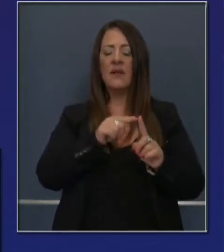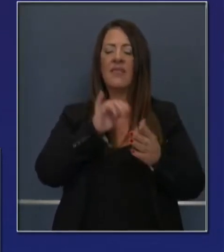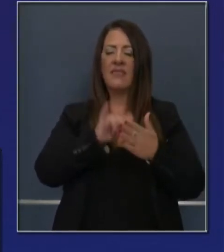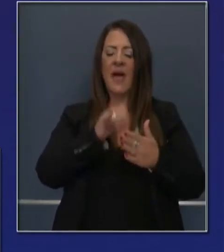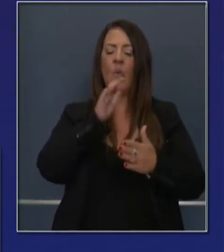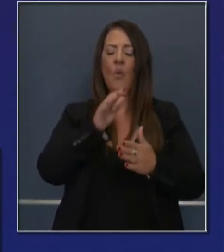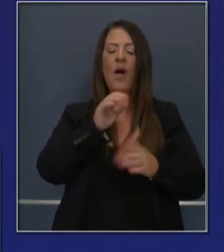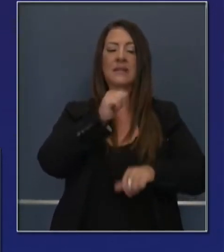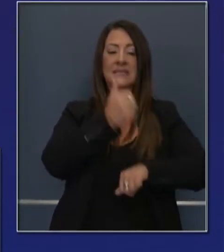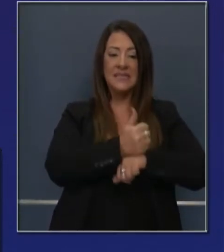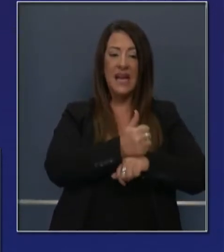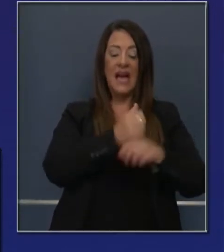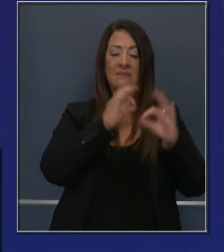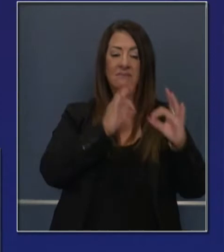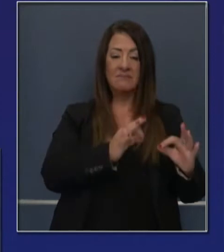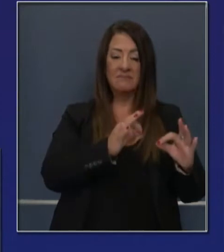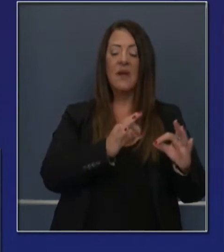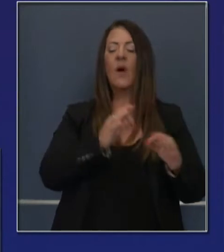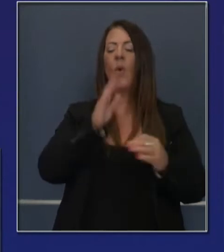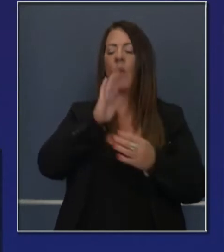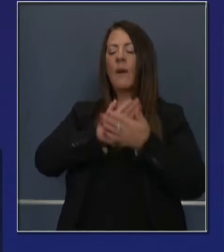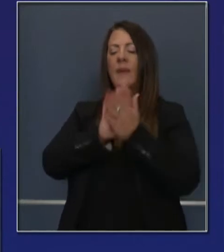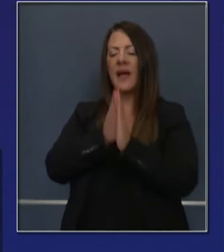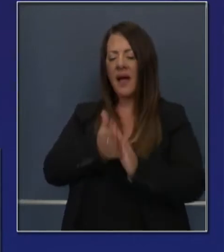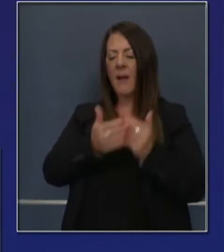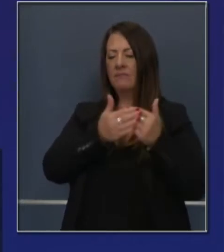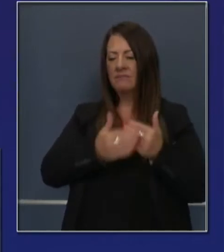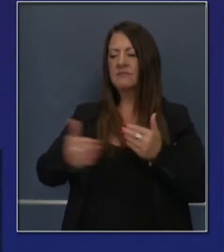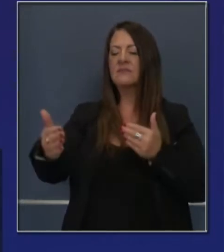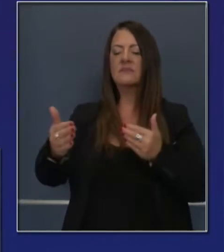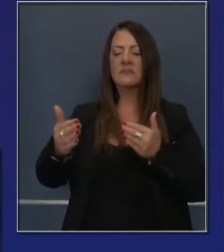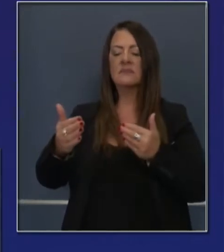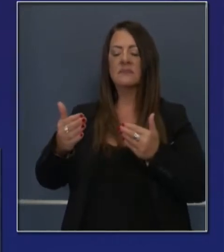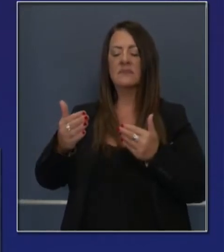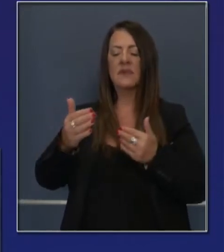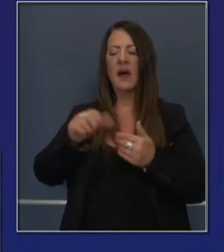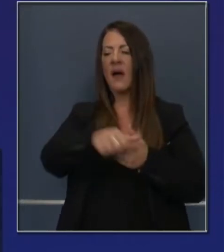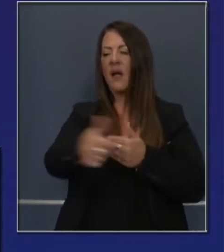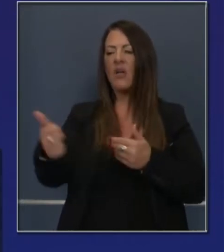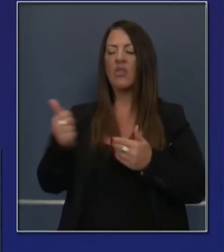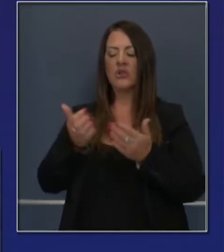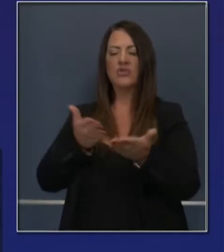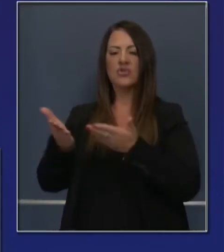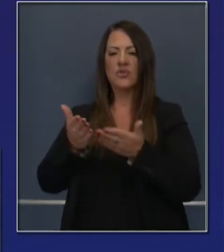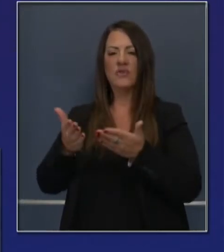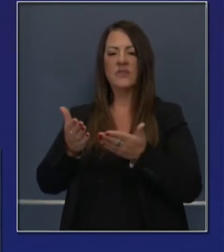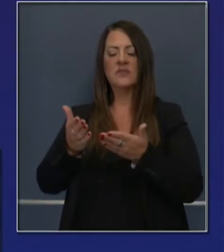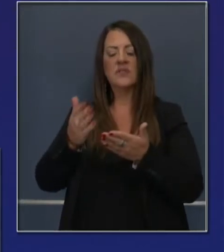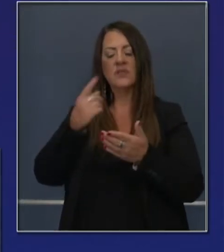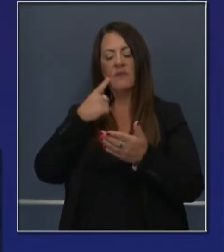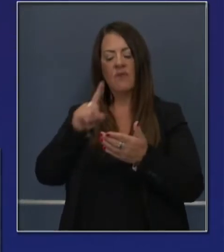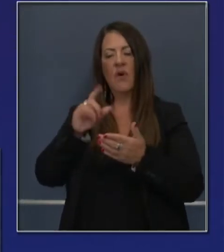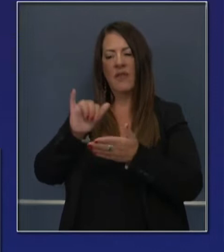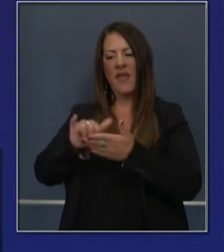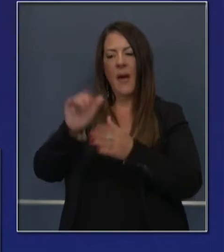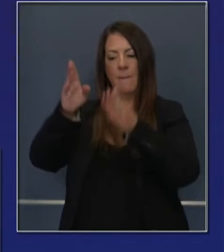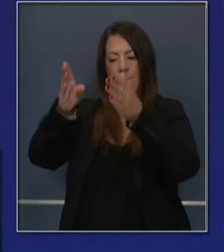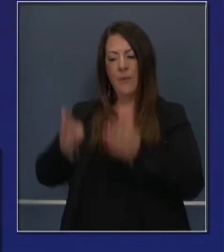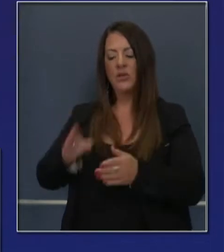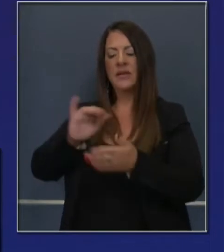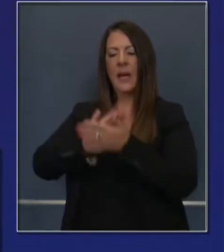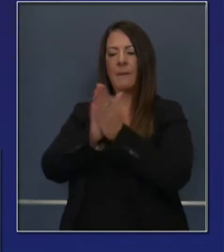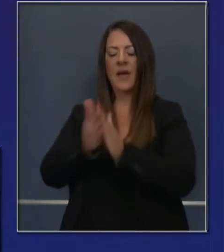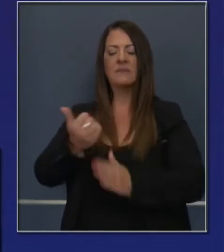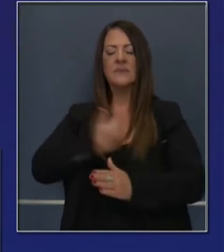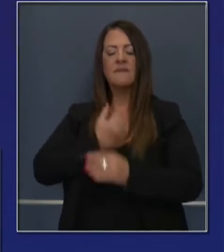block, housing as our foundational principle first. In order then to build the building blocks of self-sufficiency,